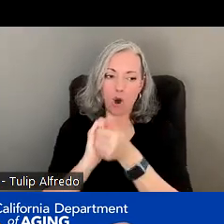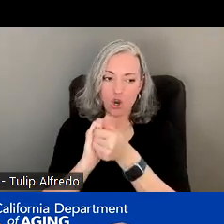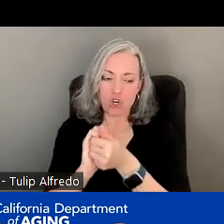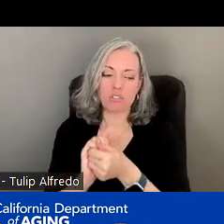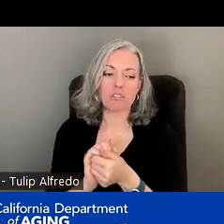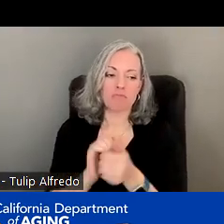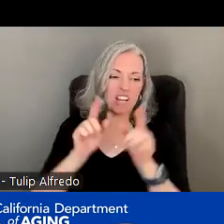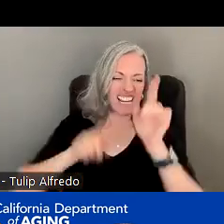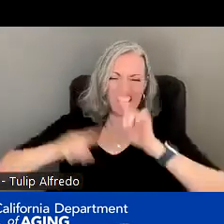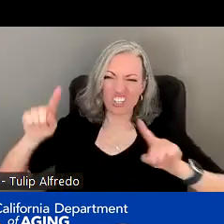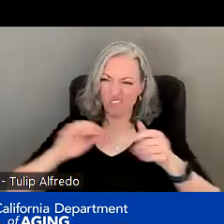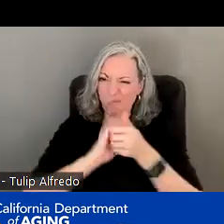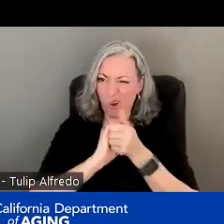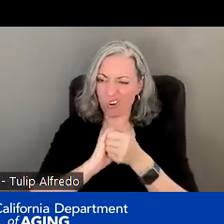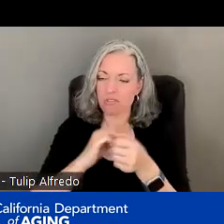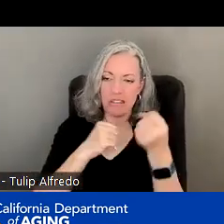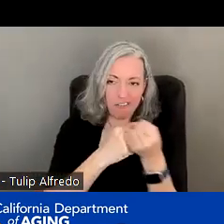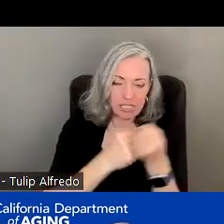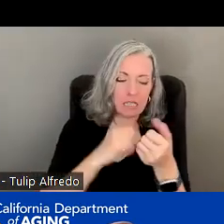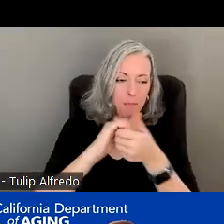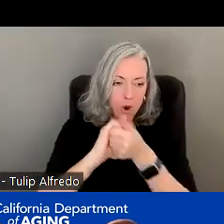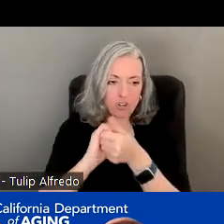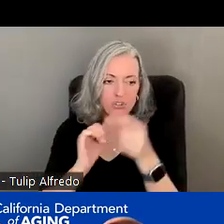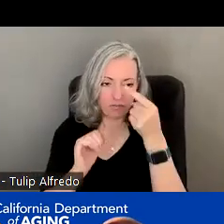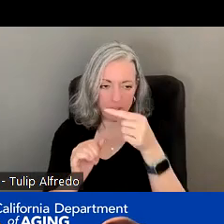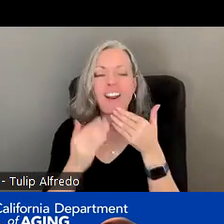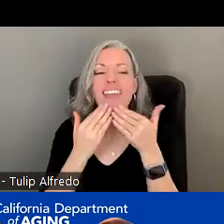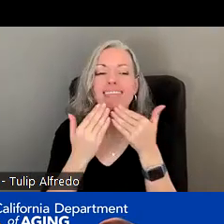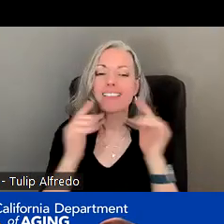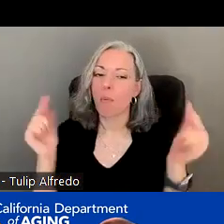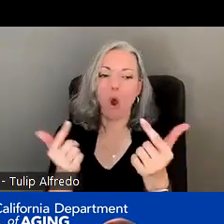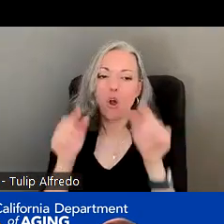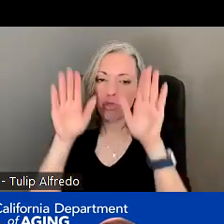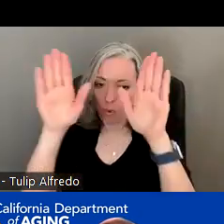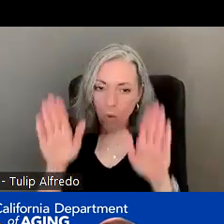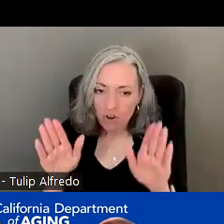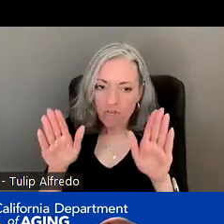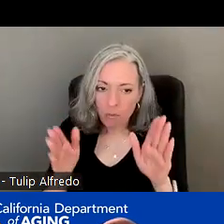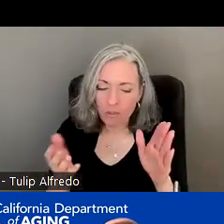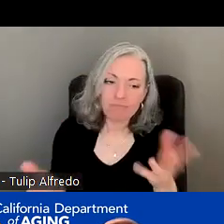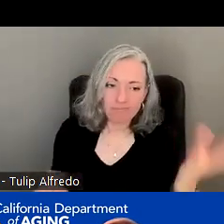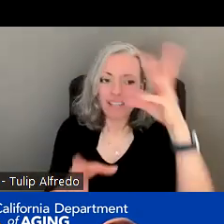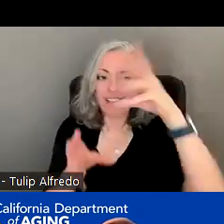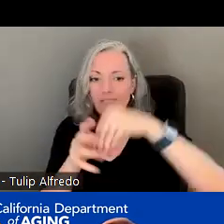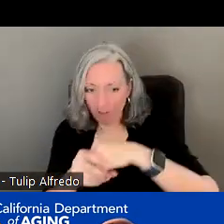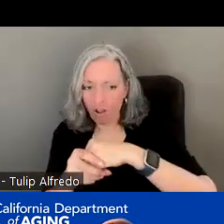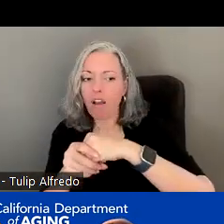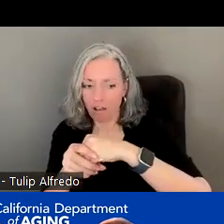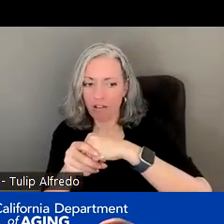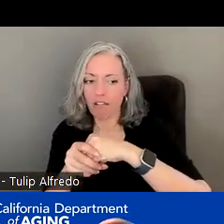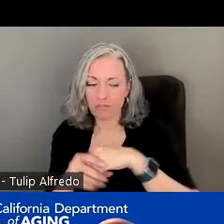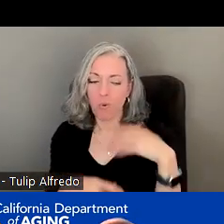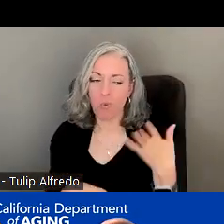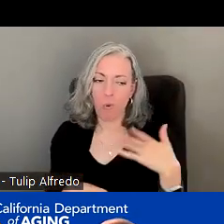academic partners, our advocacy partners for their incredible contributions, participation,